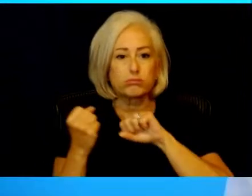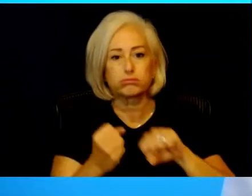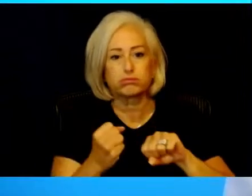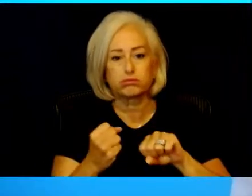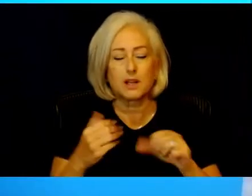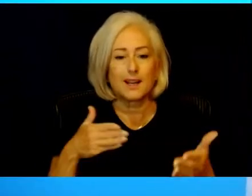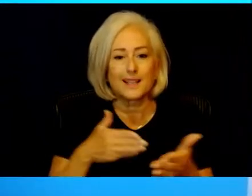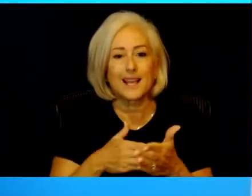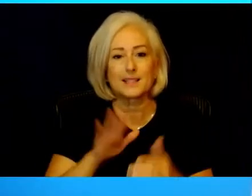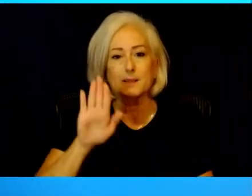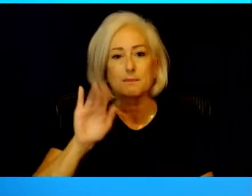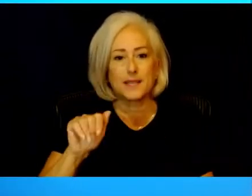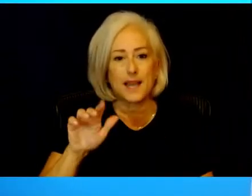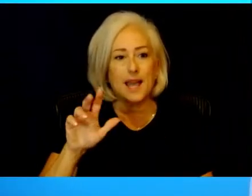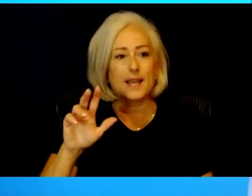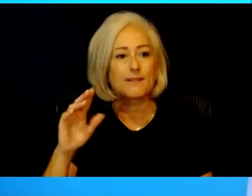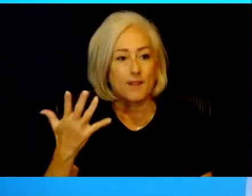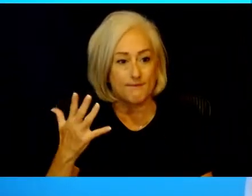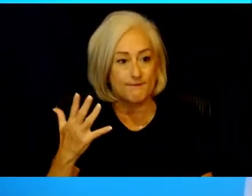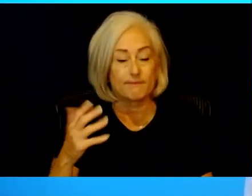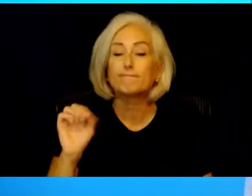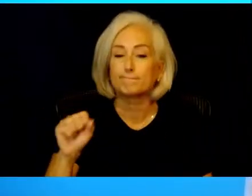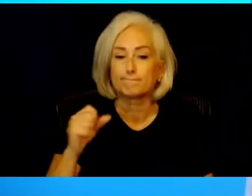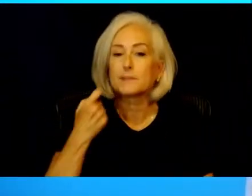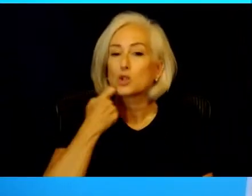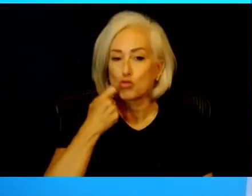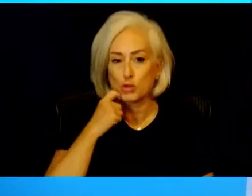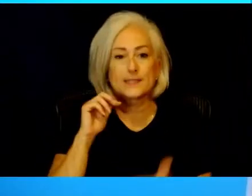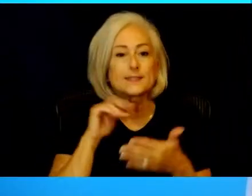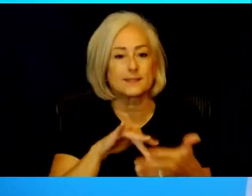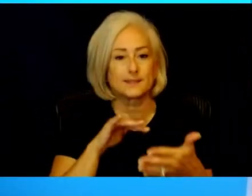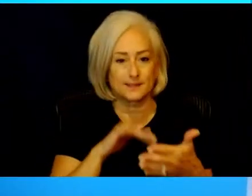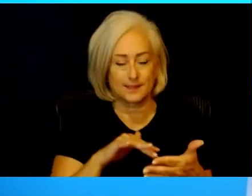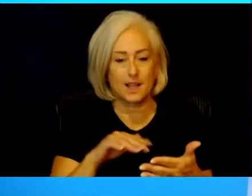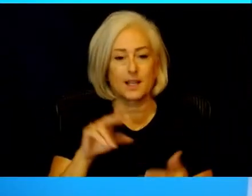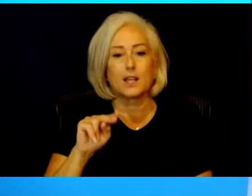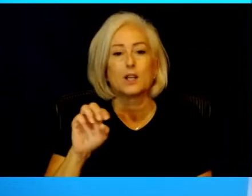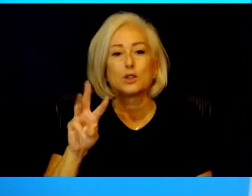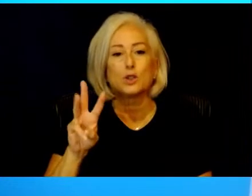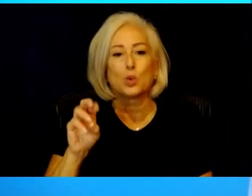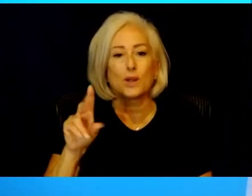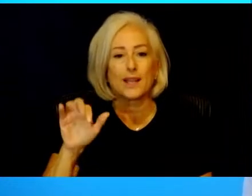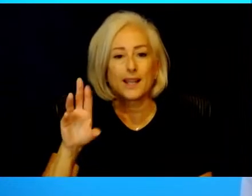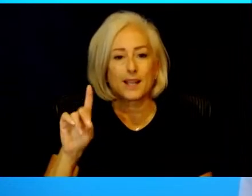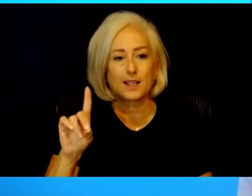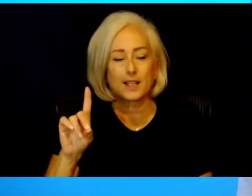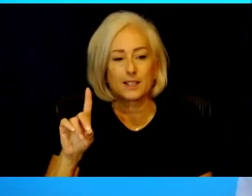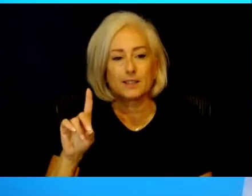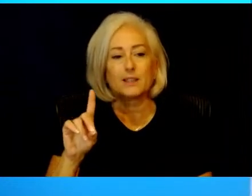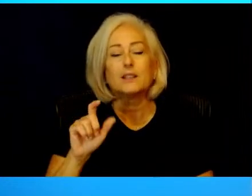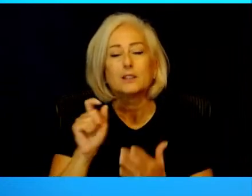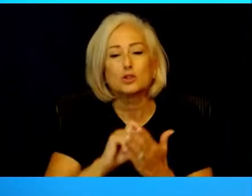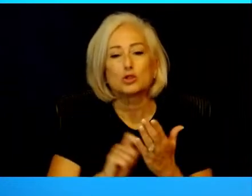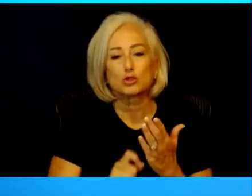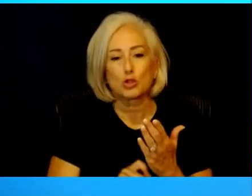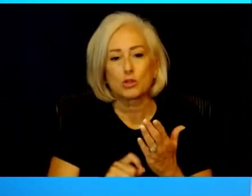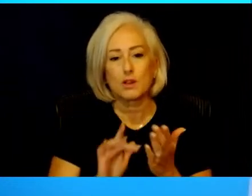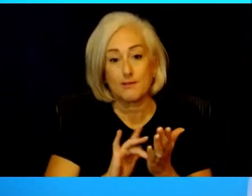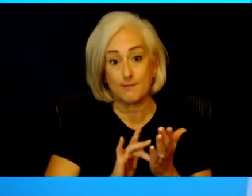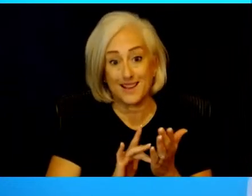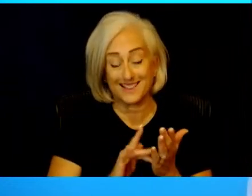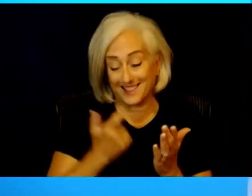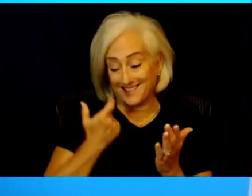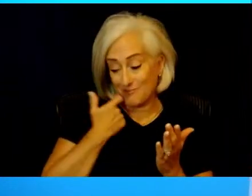actually there's been recent published studies on this in the New England Journal of Medicine, most recently in the last couple of weeks. I think a lot of it